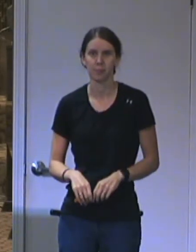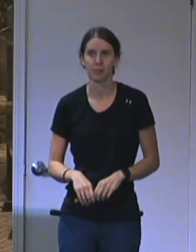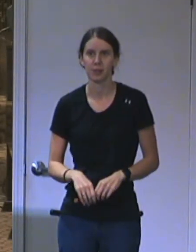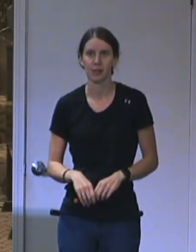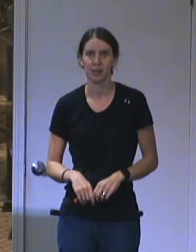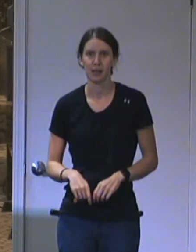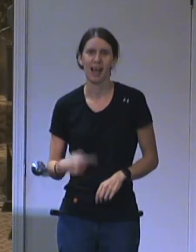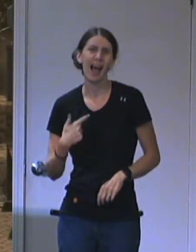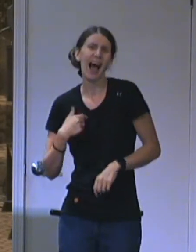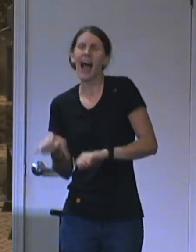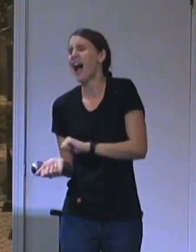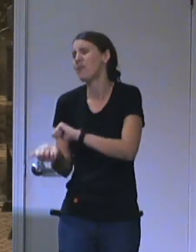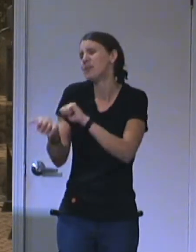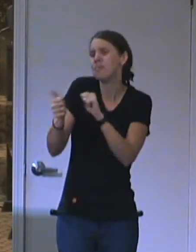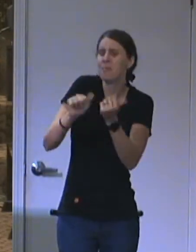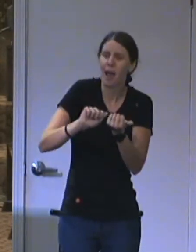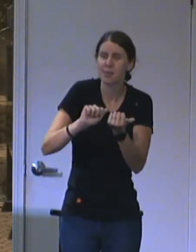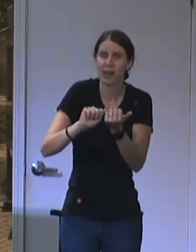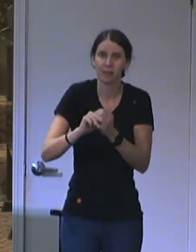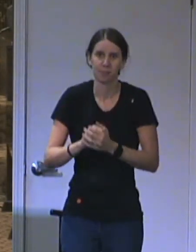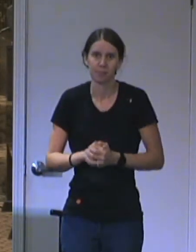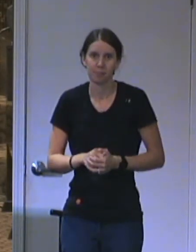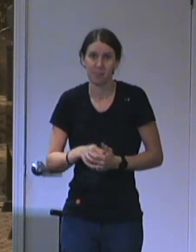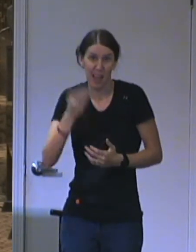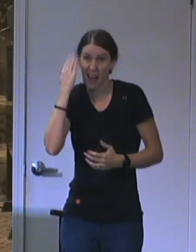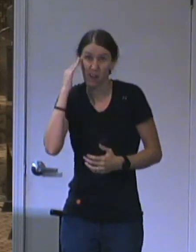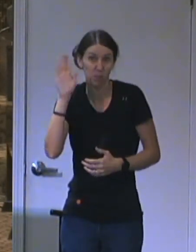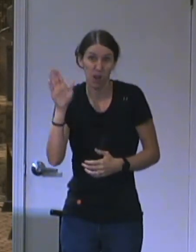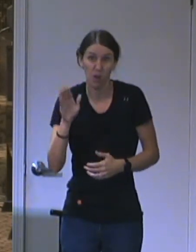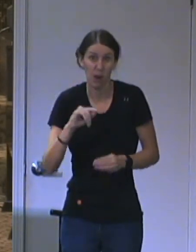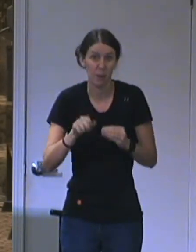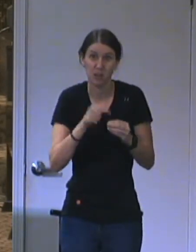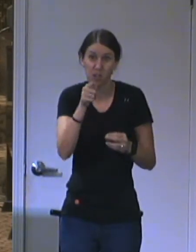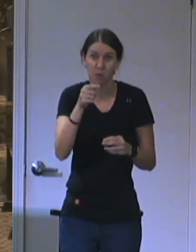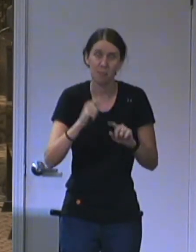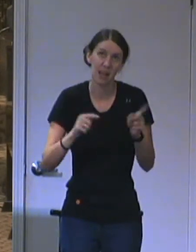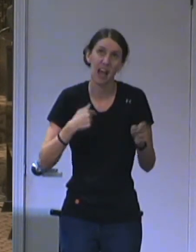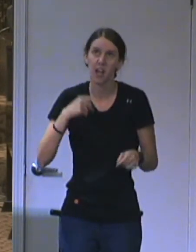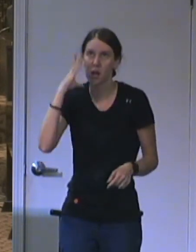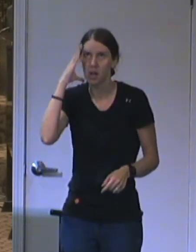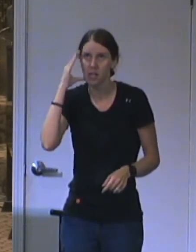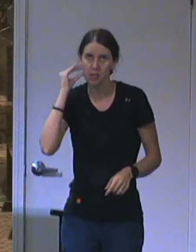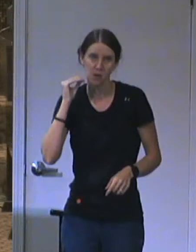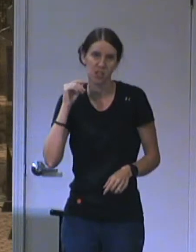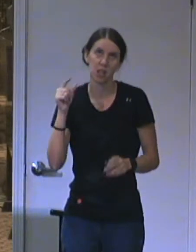was baptized. I don't know about you, but I have heard that so many times in my life.